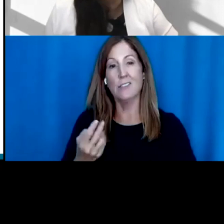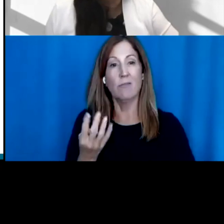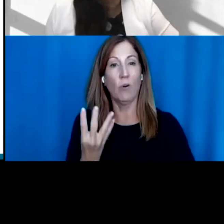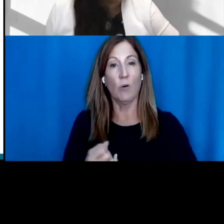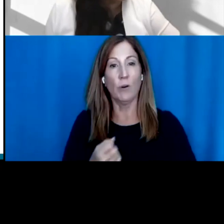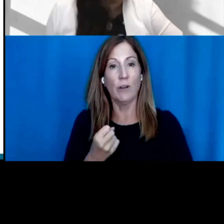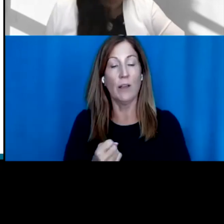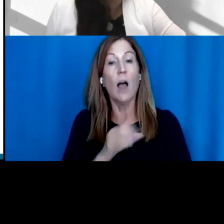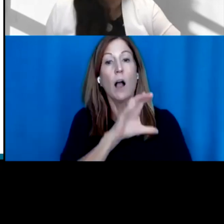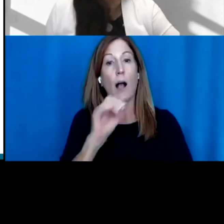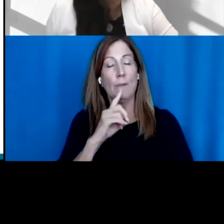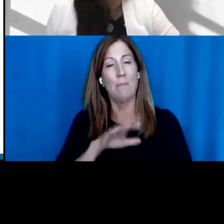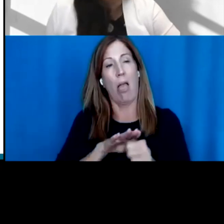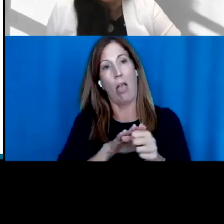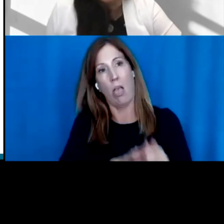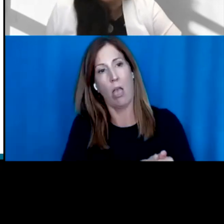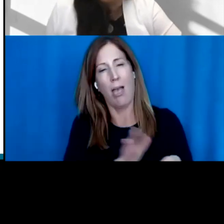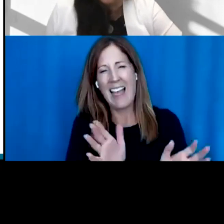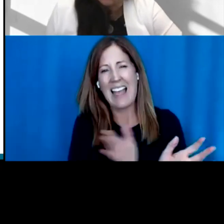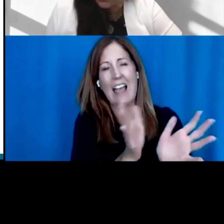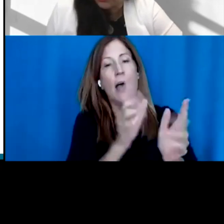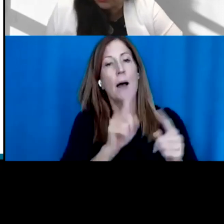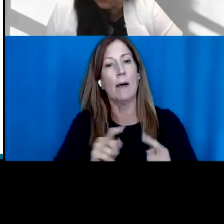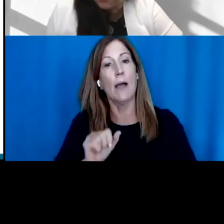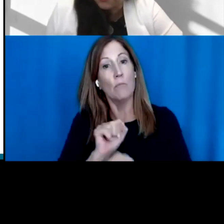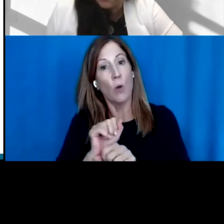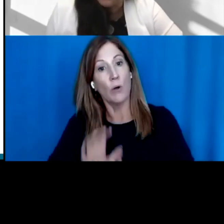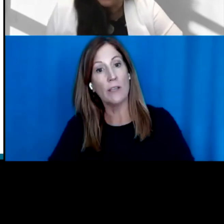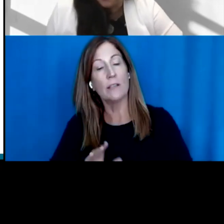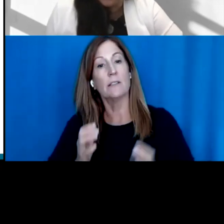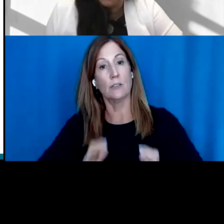their constituents, employees, customers and investors,